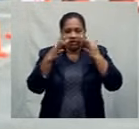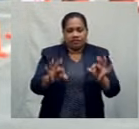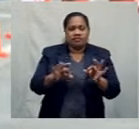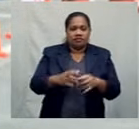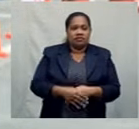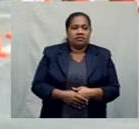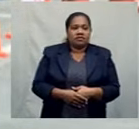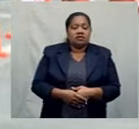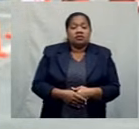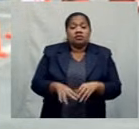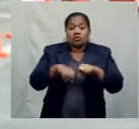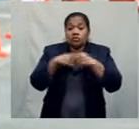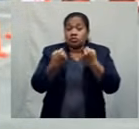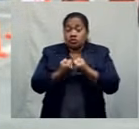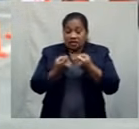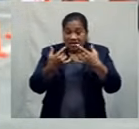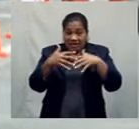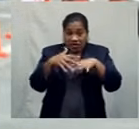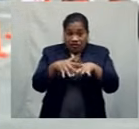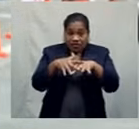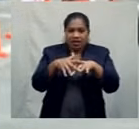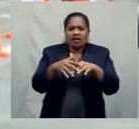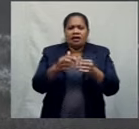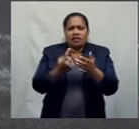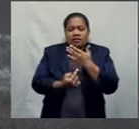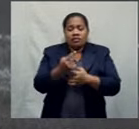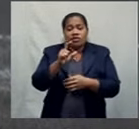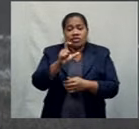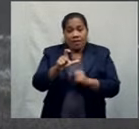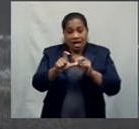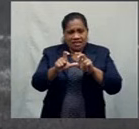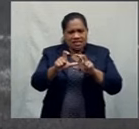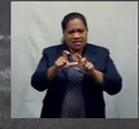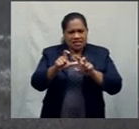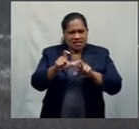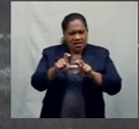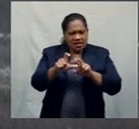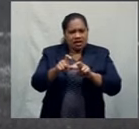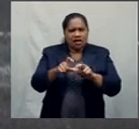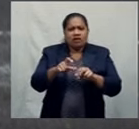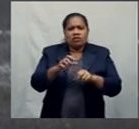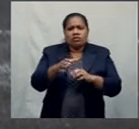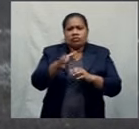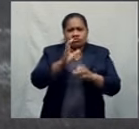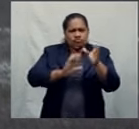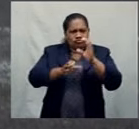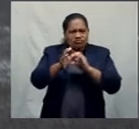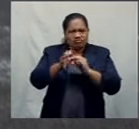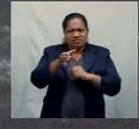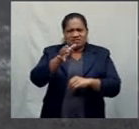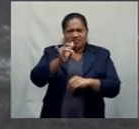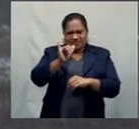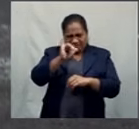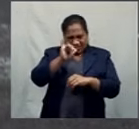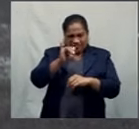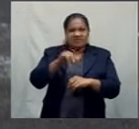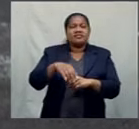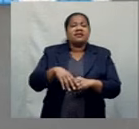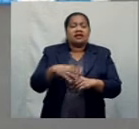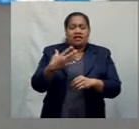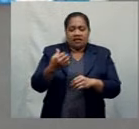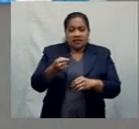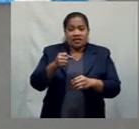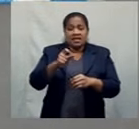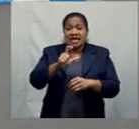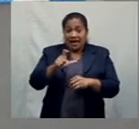social gatherings were recorded in Daumbati involving 5 men who were drinking homebrew, Cunningham Stage 2 involving 4 men and